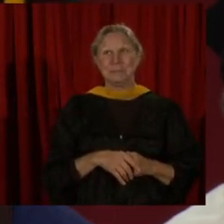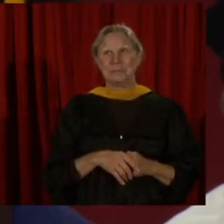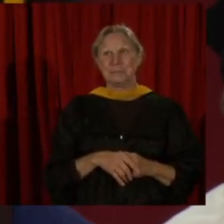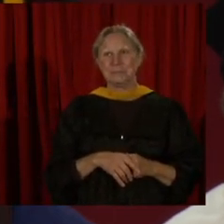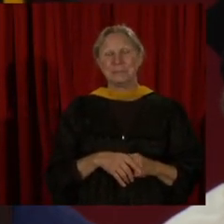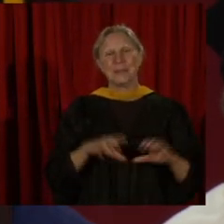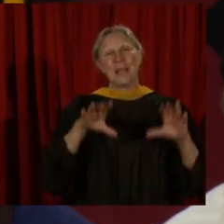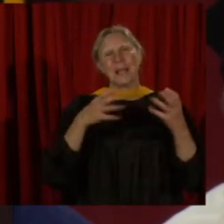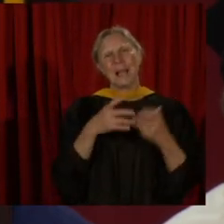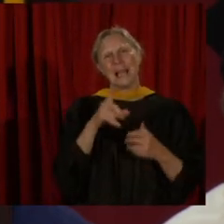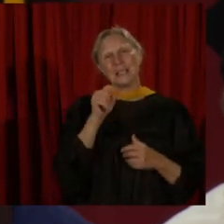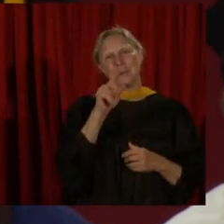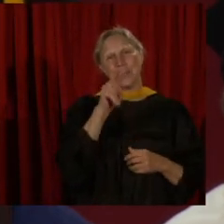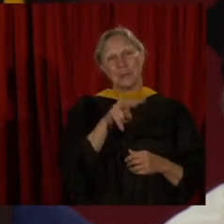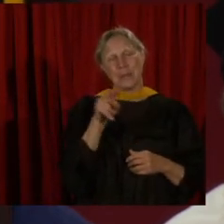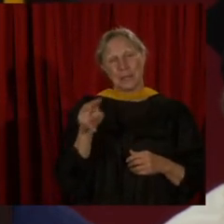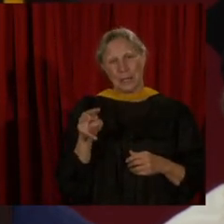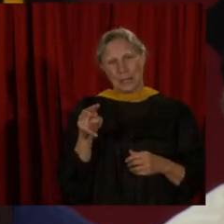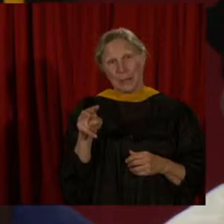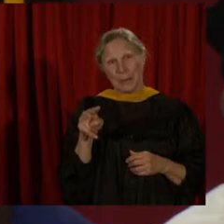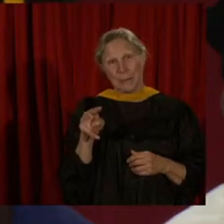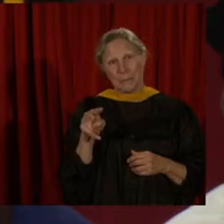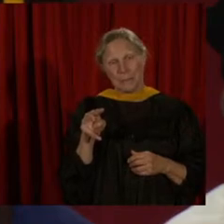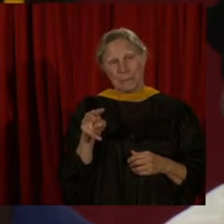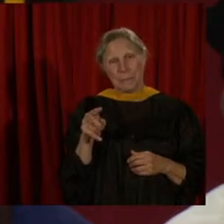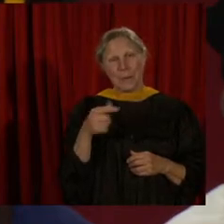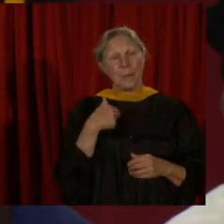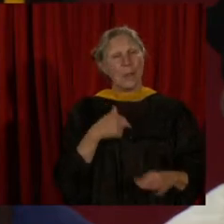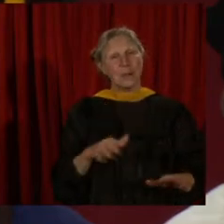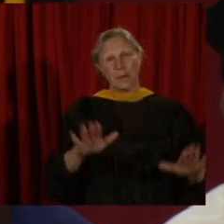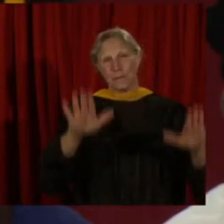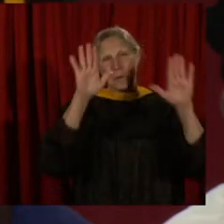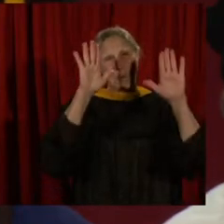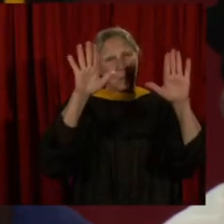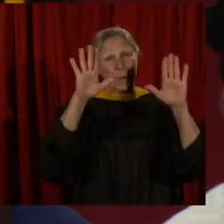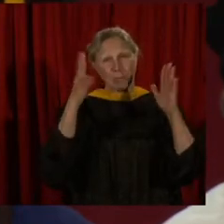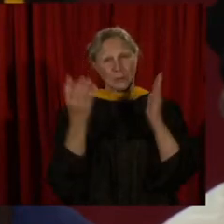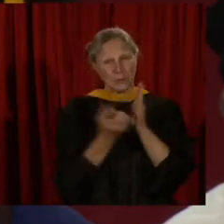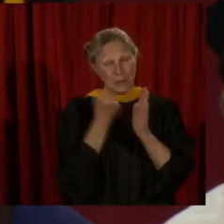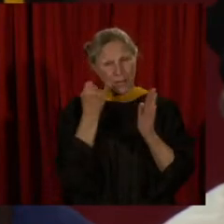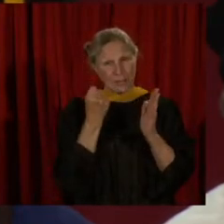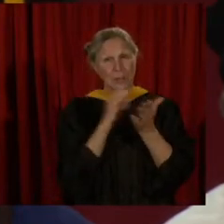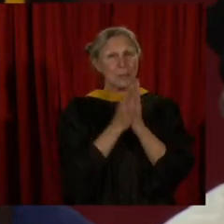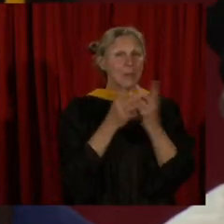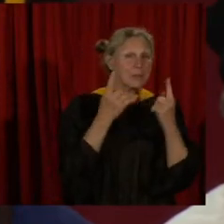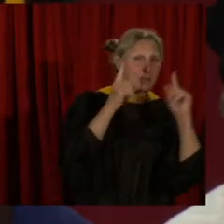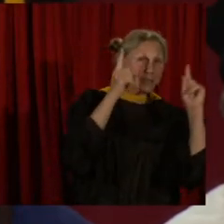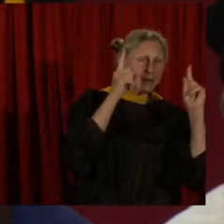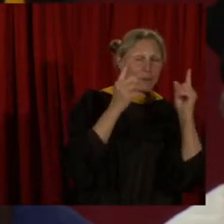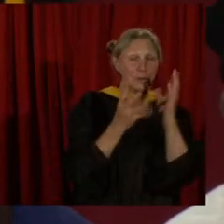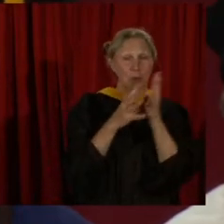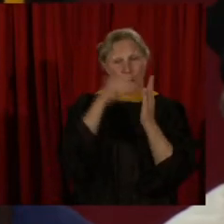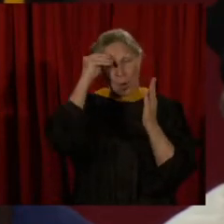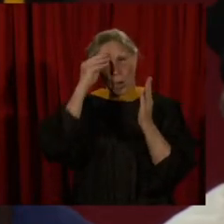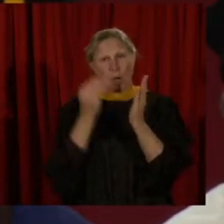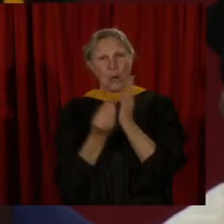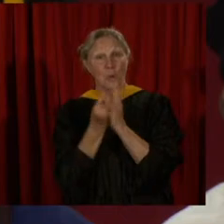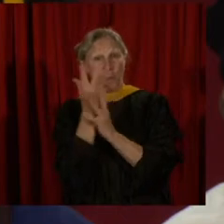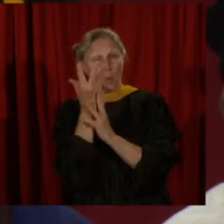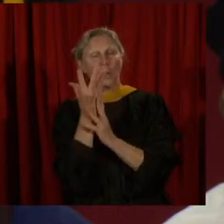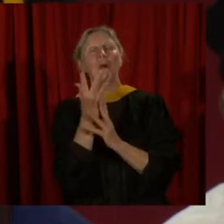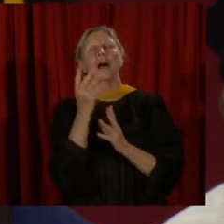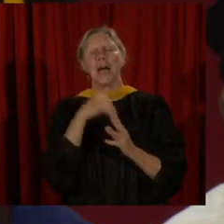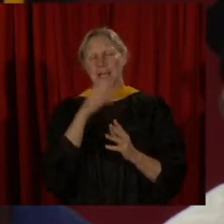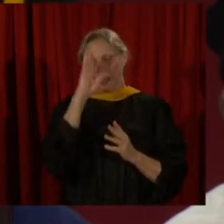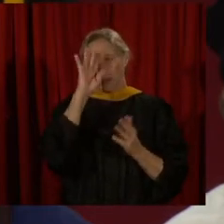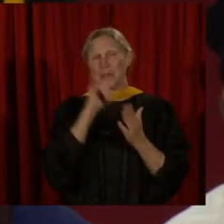Class of 2022, we've had incredible opportunities to succeed, grow, and learn, and I'm confident that we